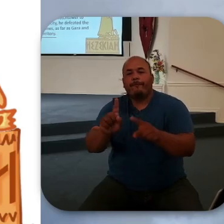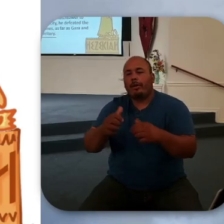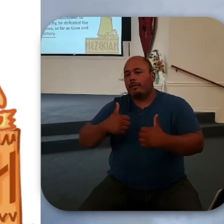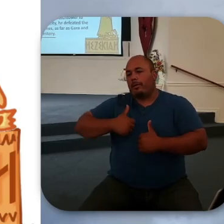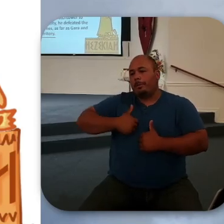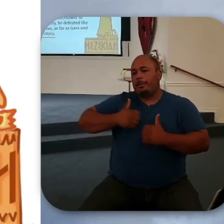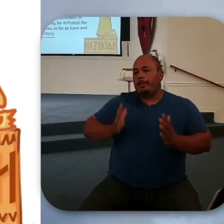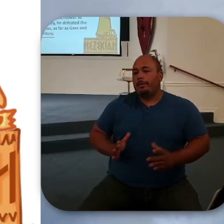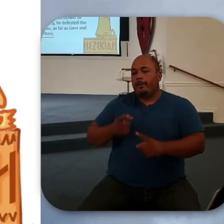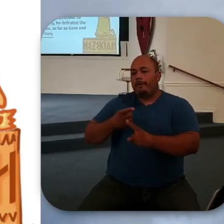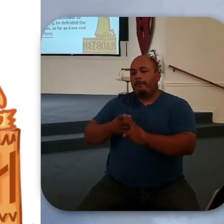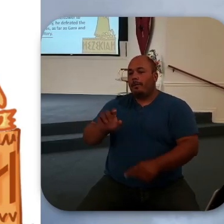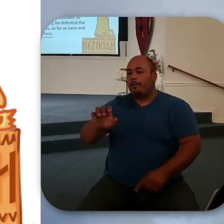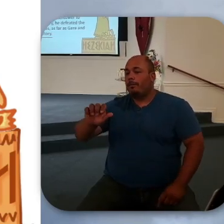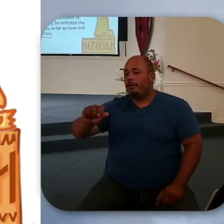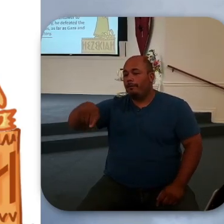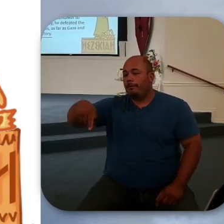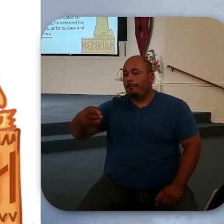territory.